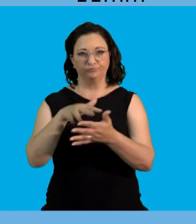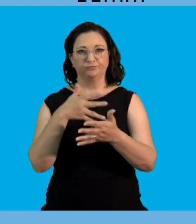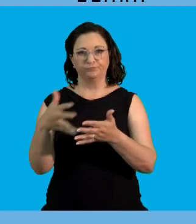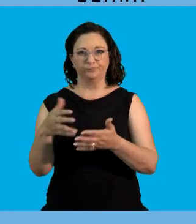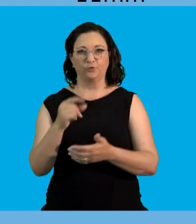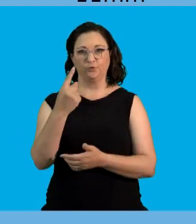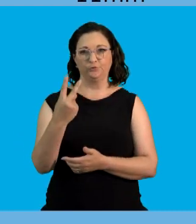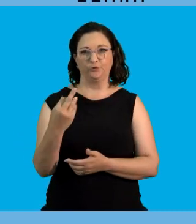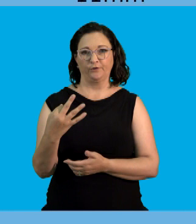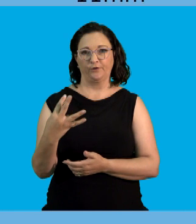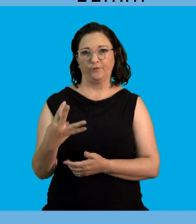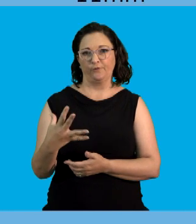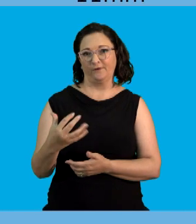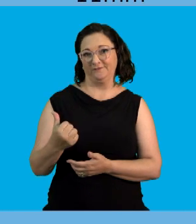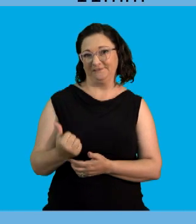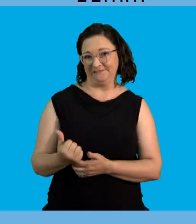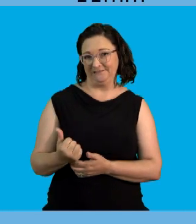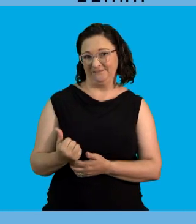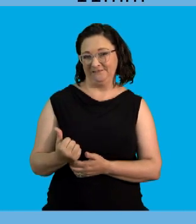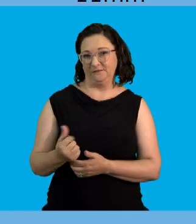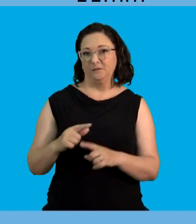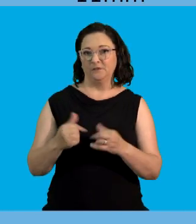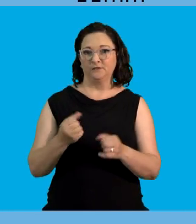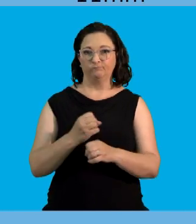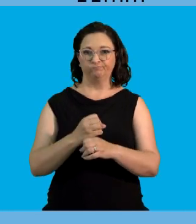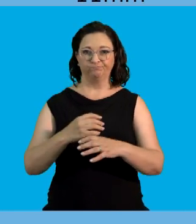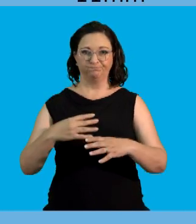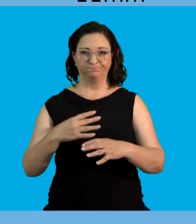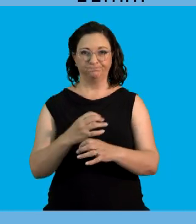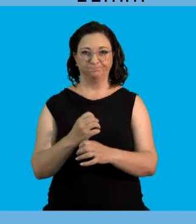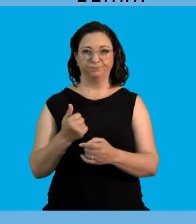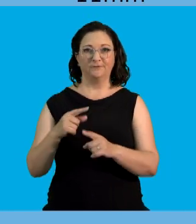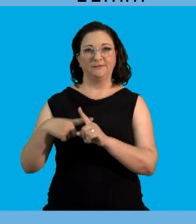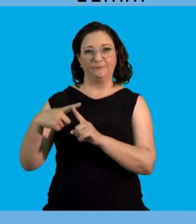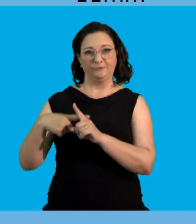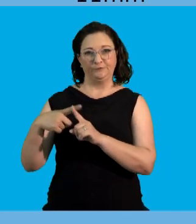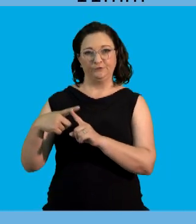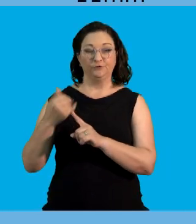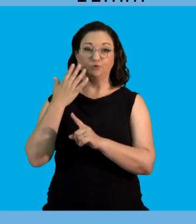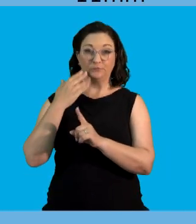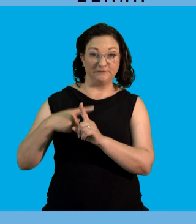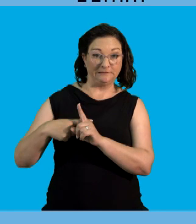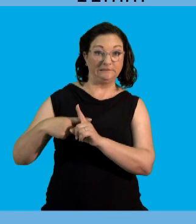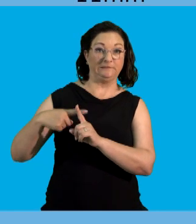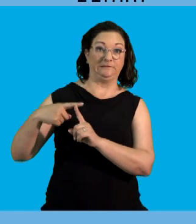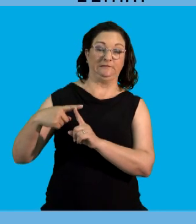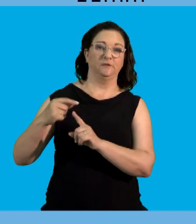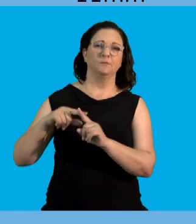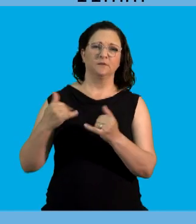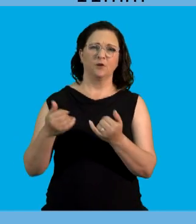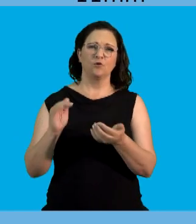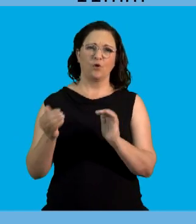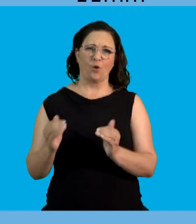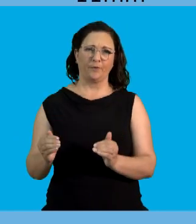1, 2, 3, 4, 5, 6 different materials, and then the expansion when the temperature is increased. So we need to compare